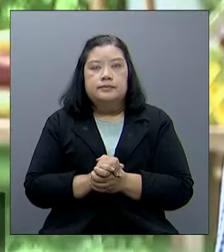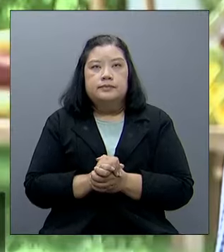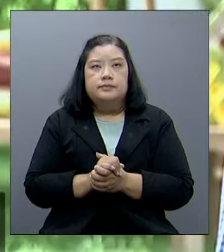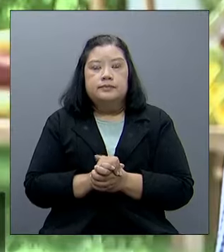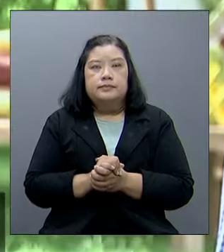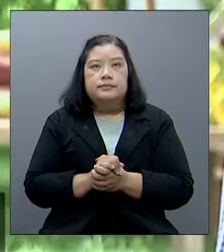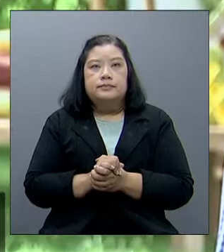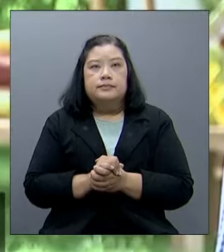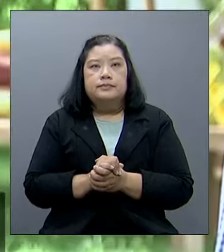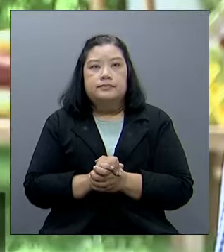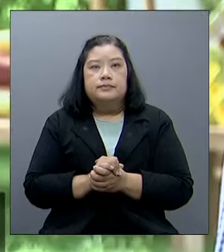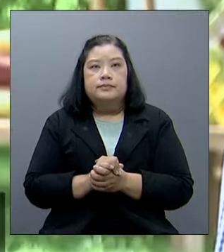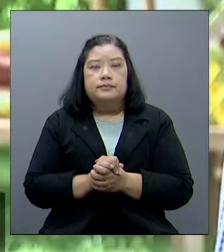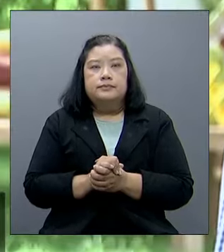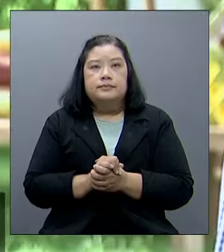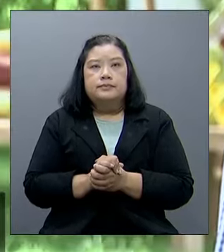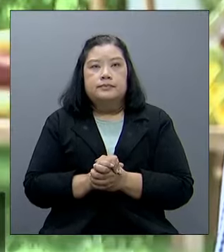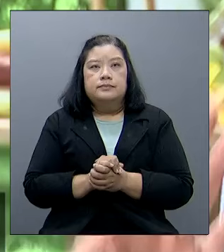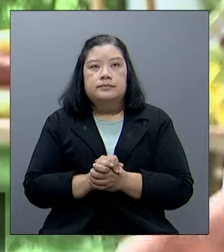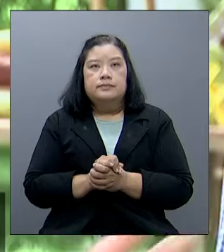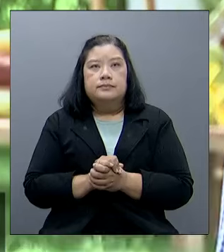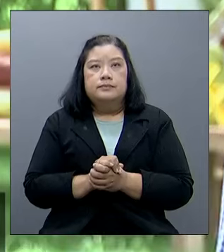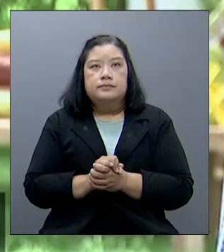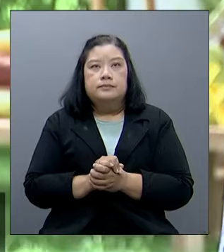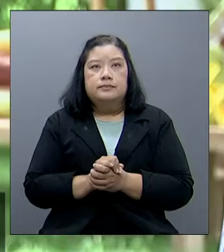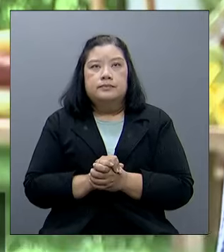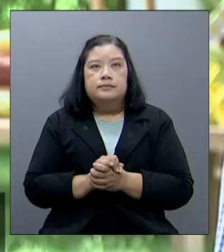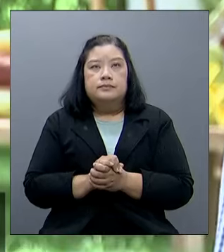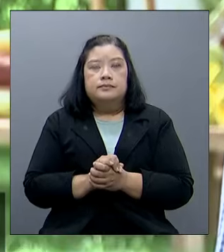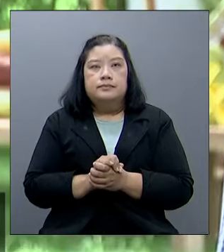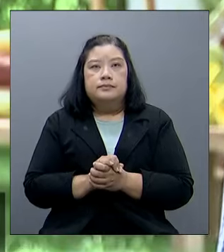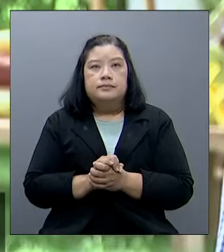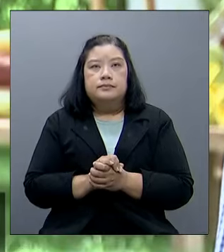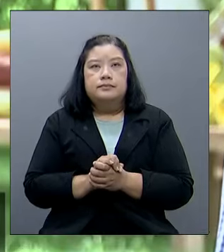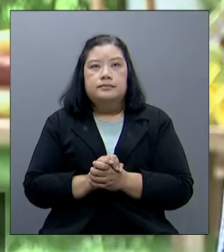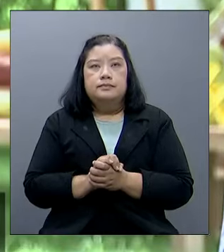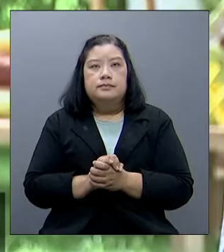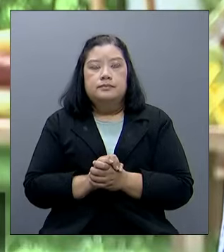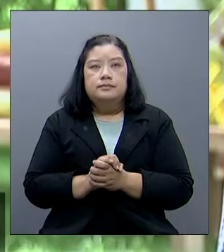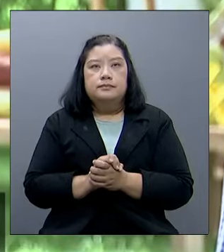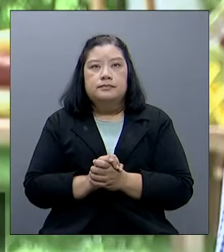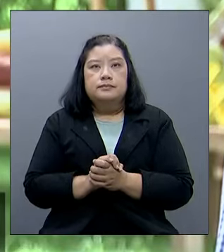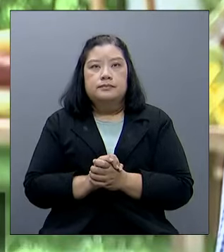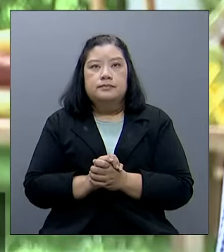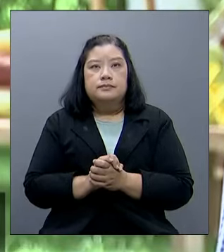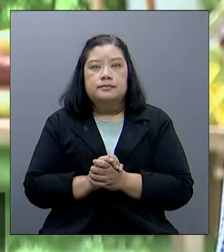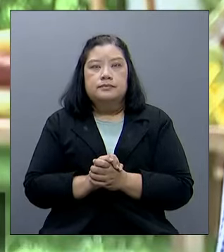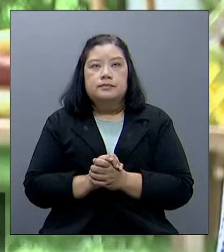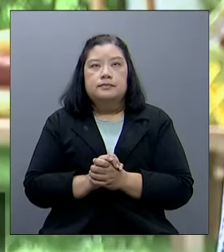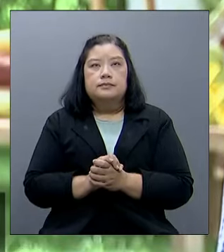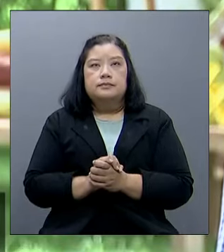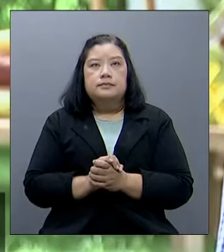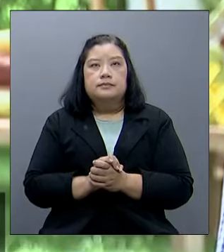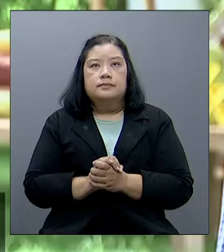one night I had a dream and I woke up my husband Alex and my partner and I tell him that I wanted to open